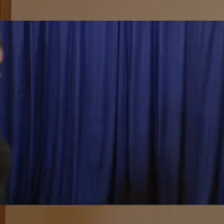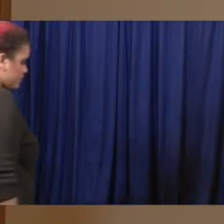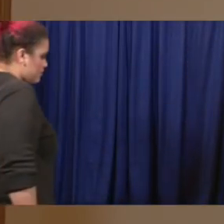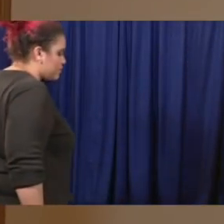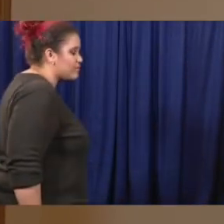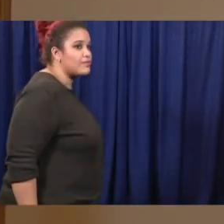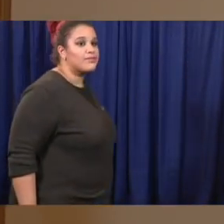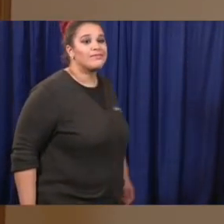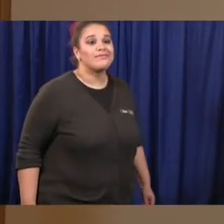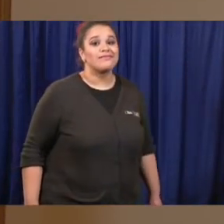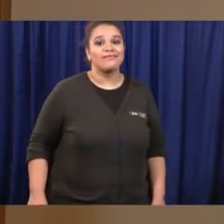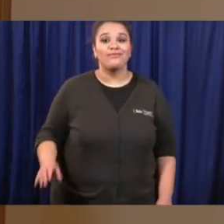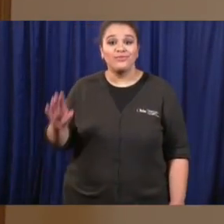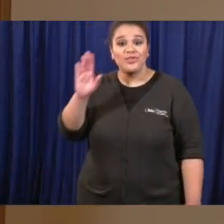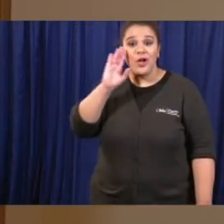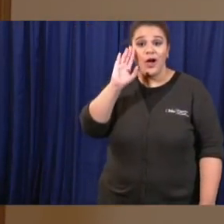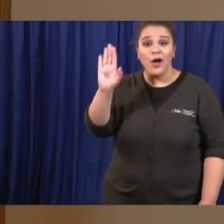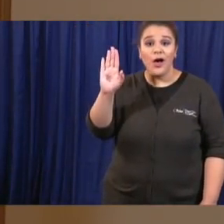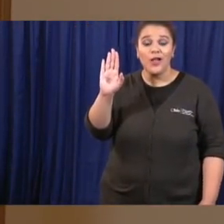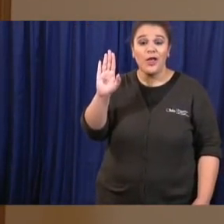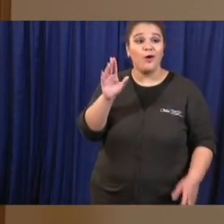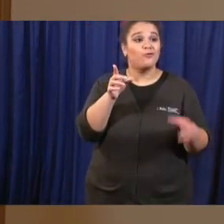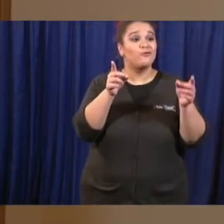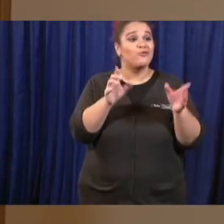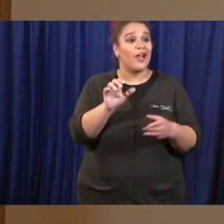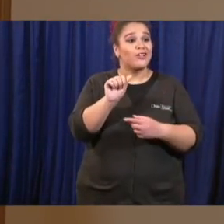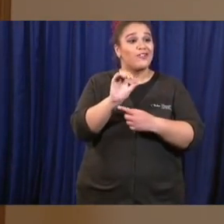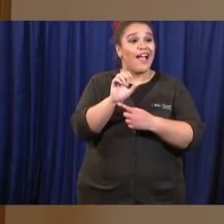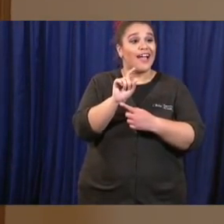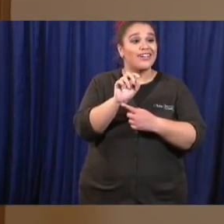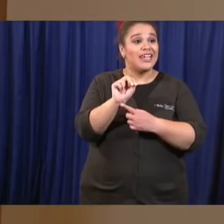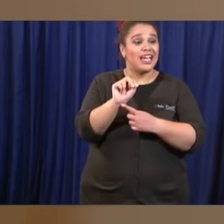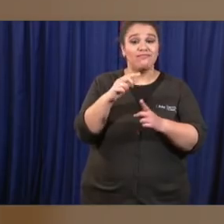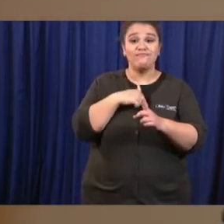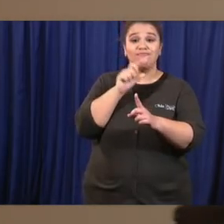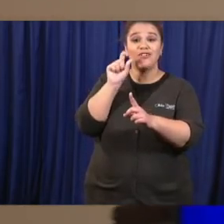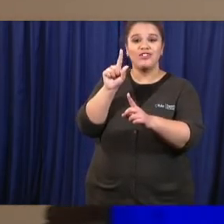Hello, Director Acton. Hello. This is a question for Governor DeWine.